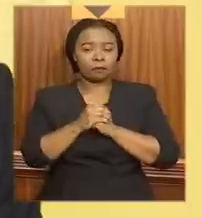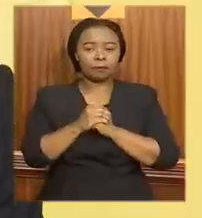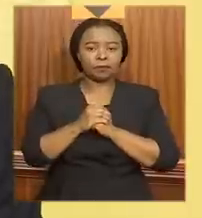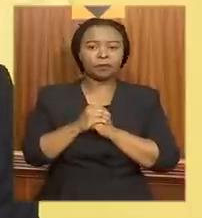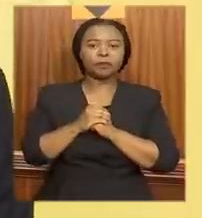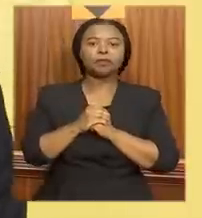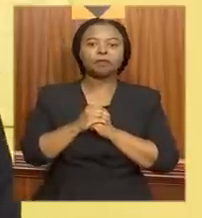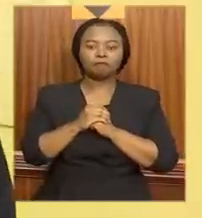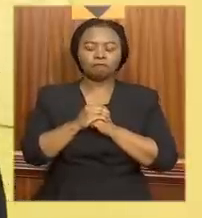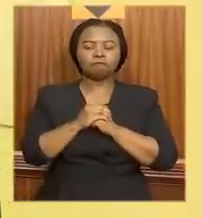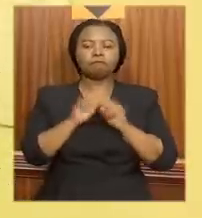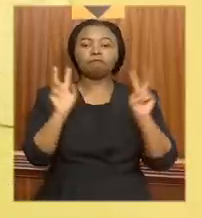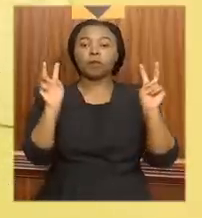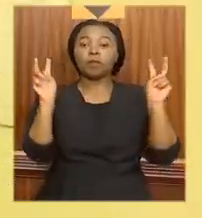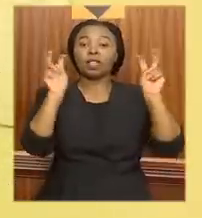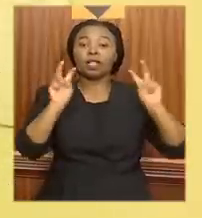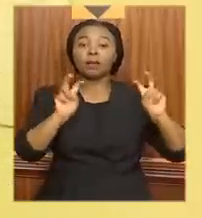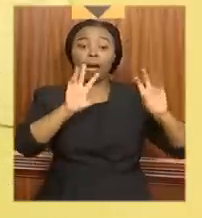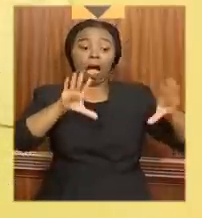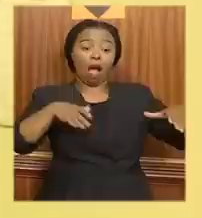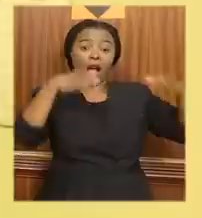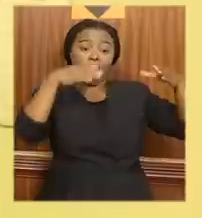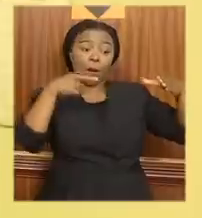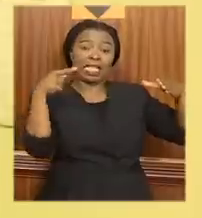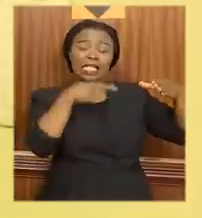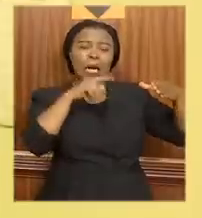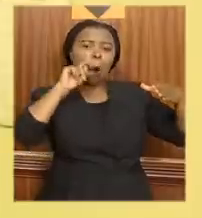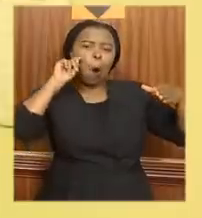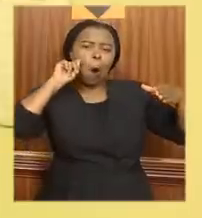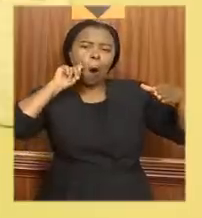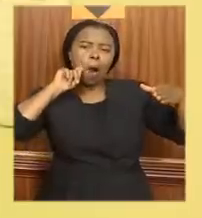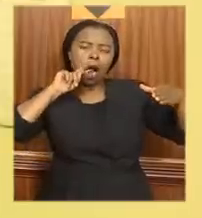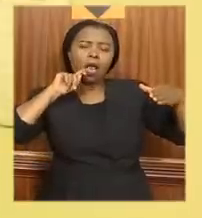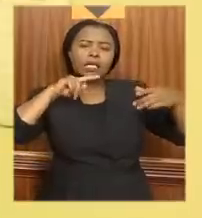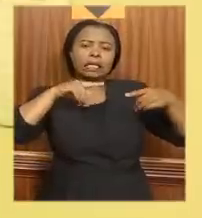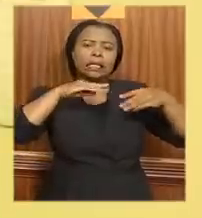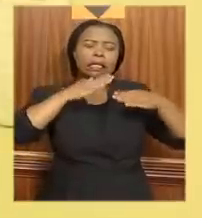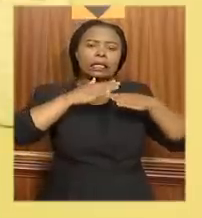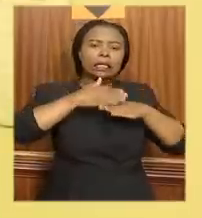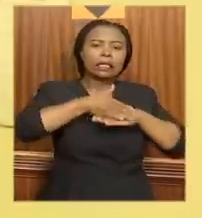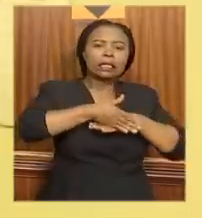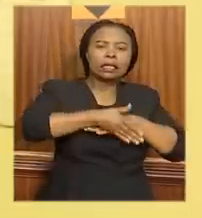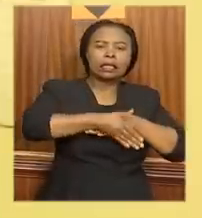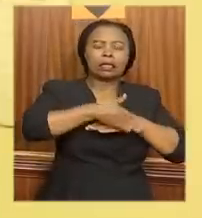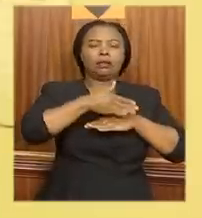as power stations get older, their performance deteriorates.